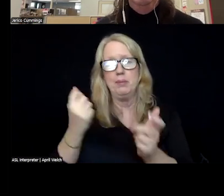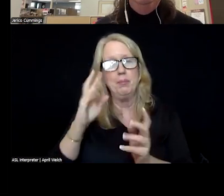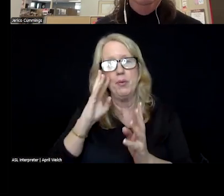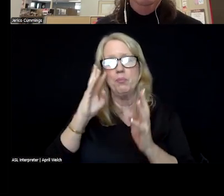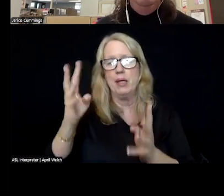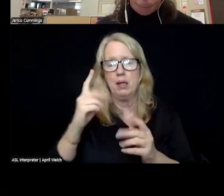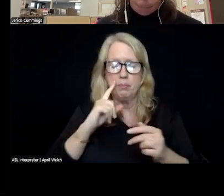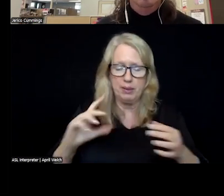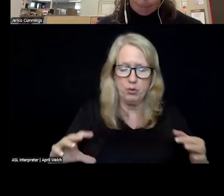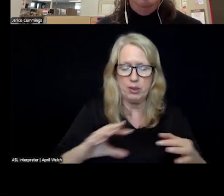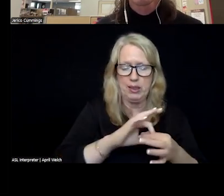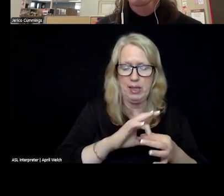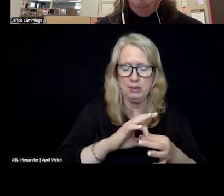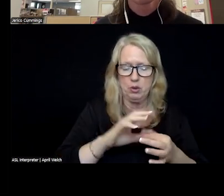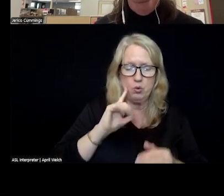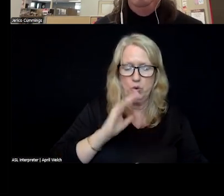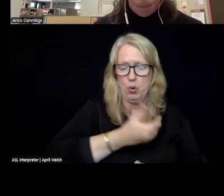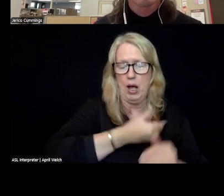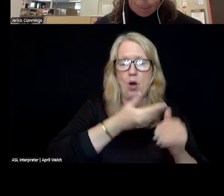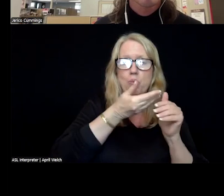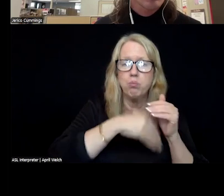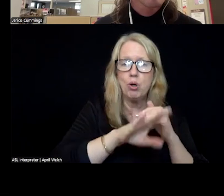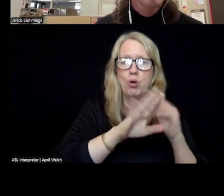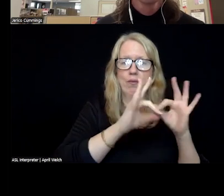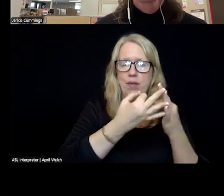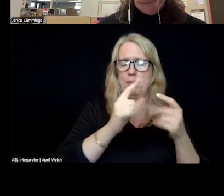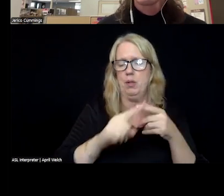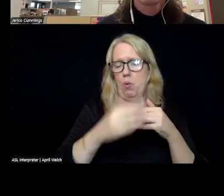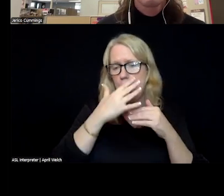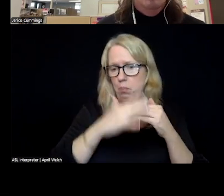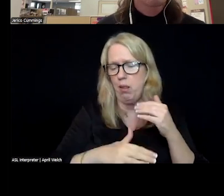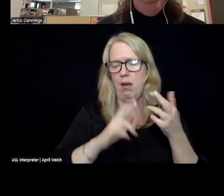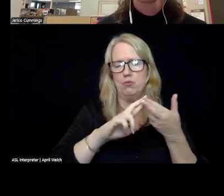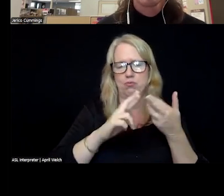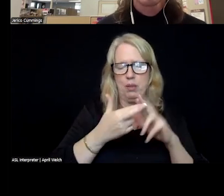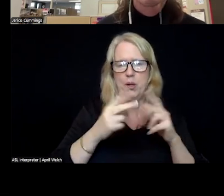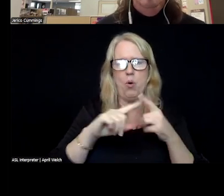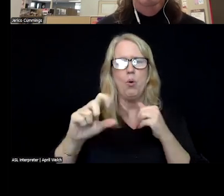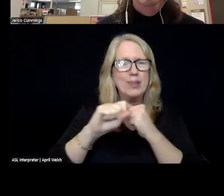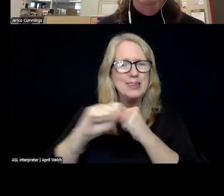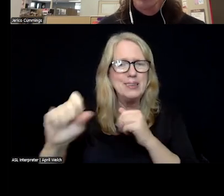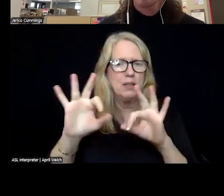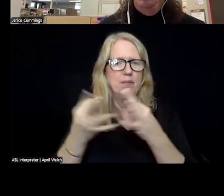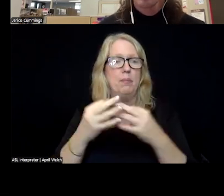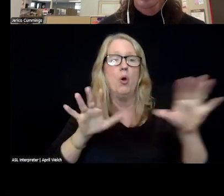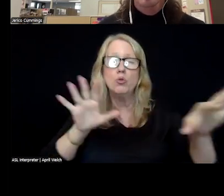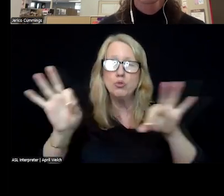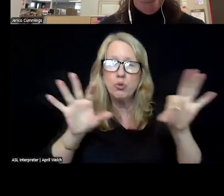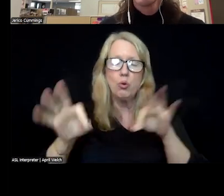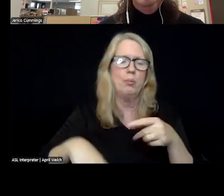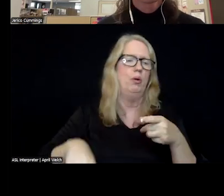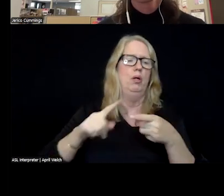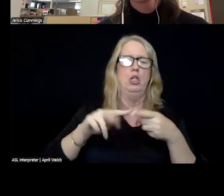deeply connected to our birth families or our blood relatives, our extended families, chosen families, tribal